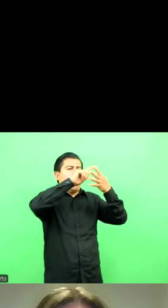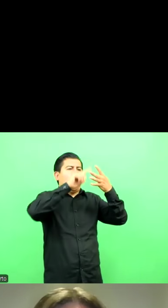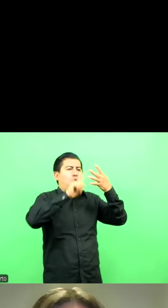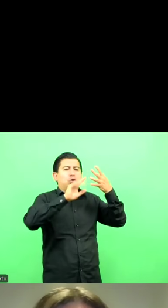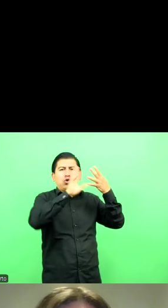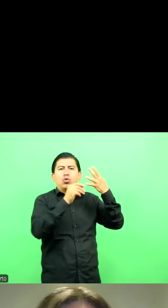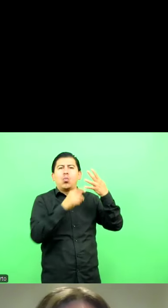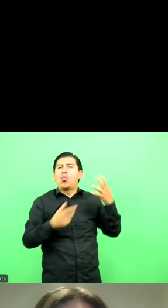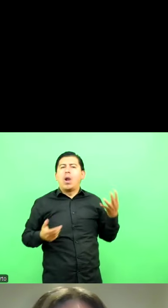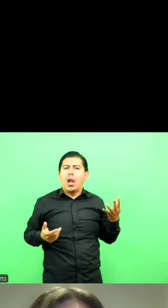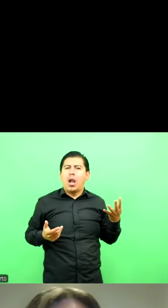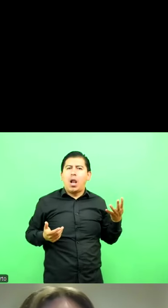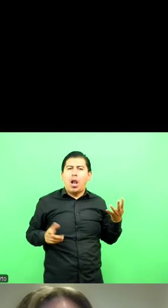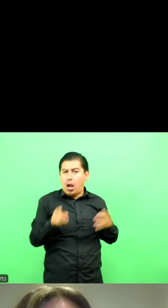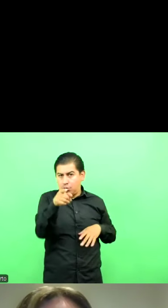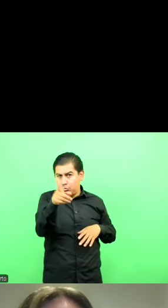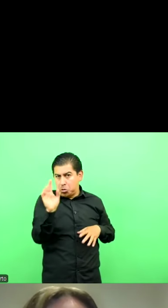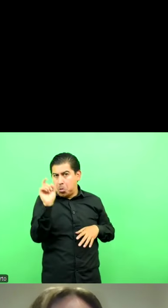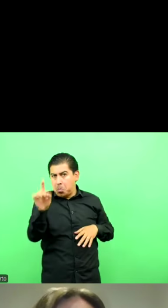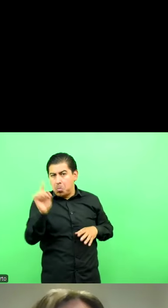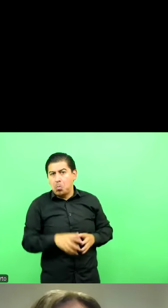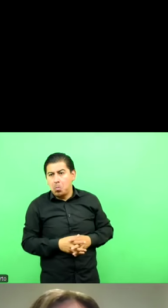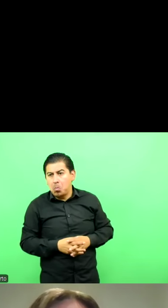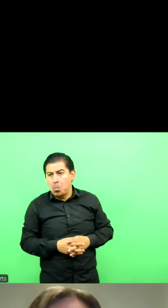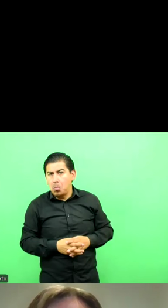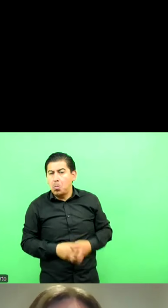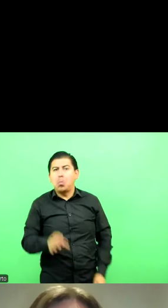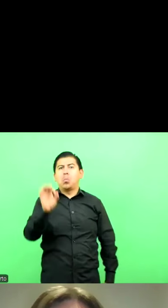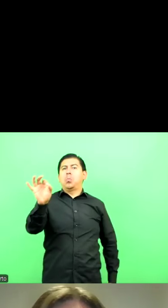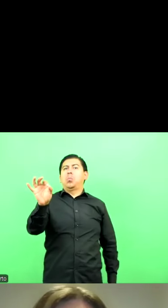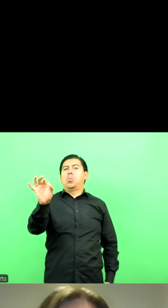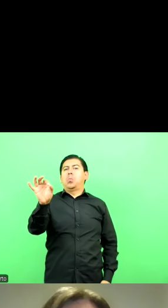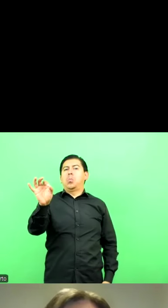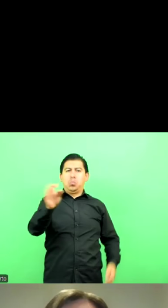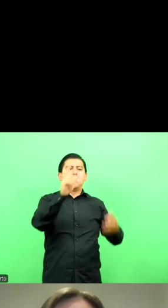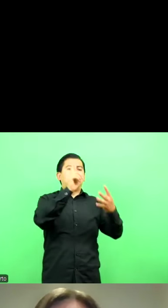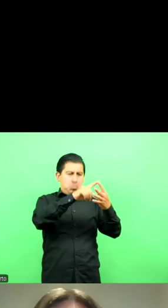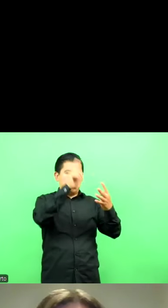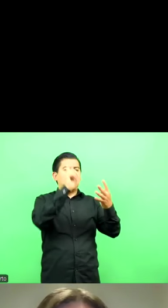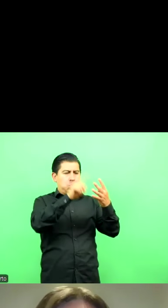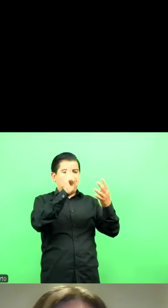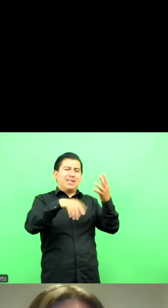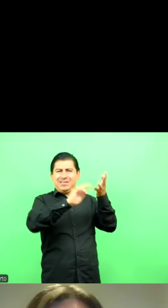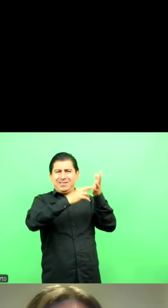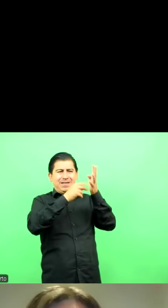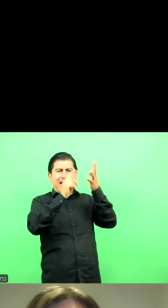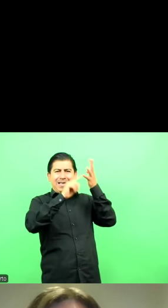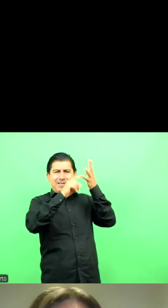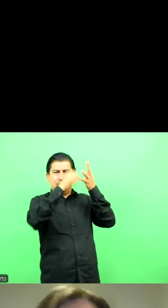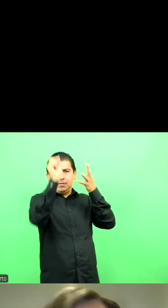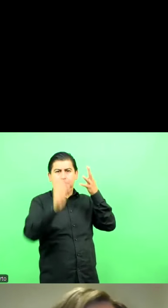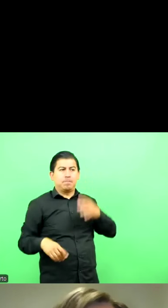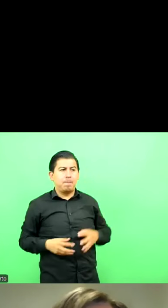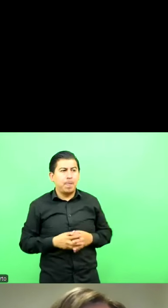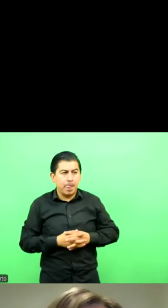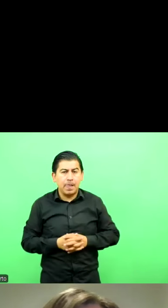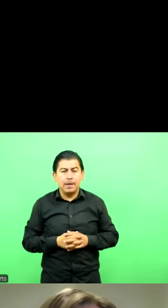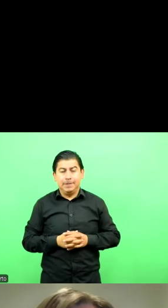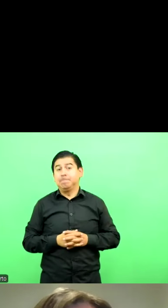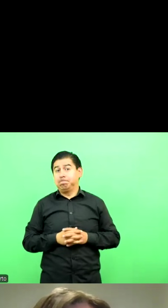Correct again, so all of the above. So meeting all these conditions will help to create a comprehensive and supportive